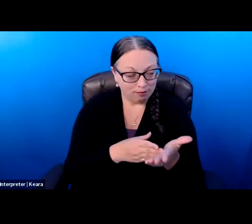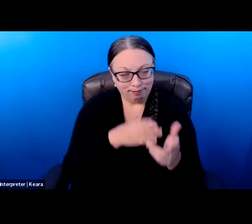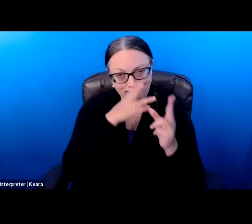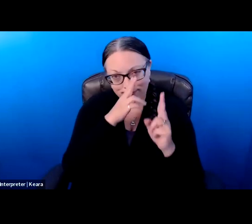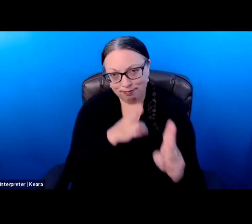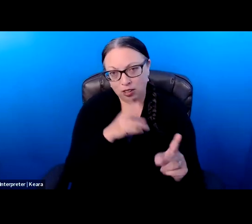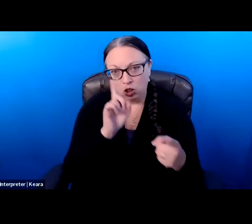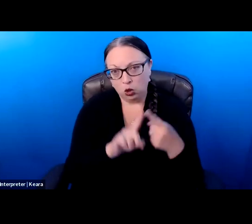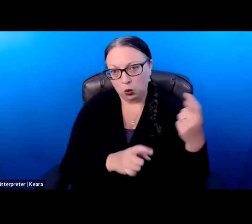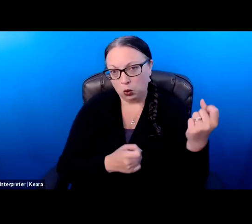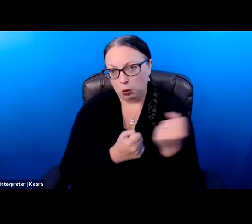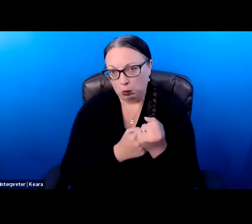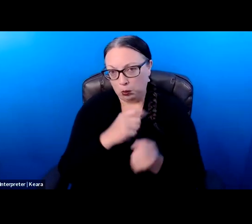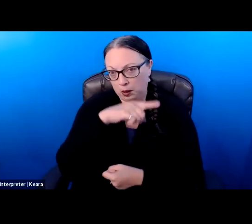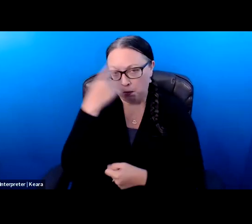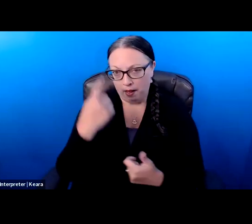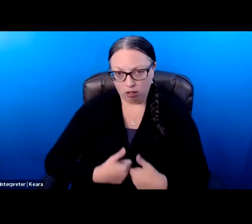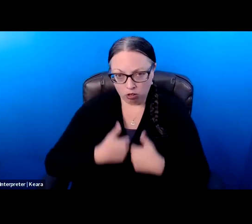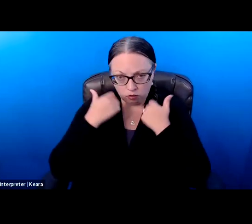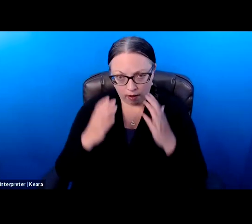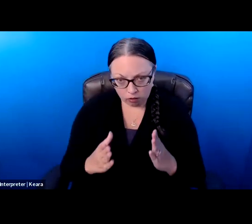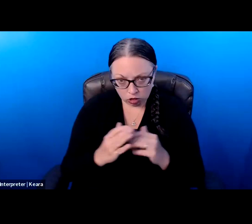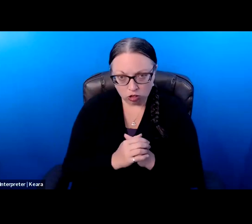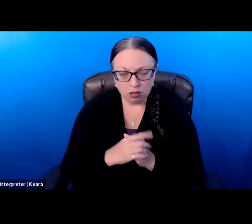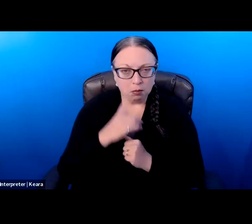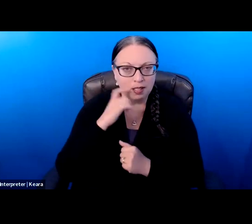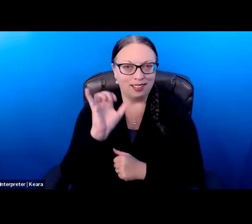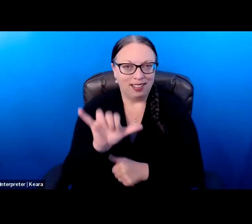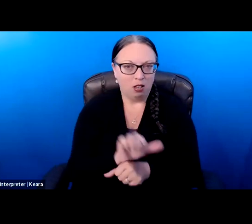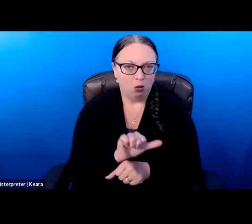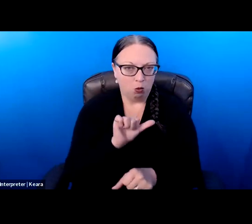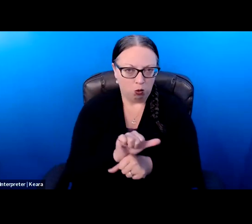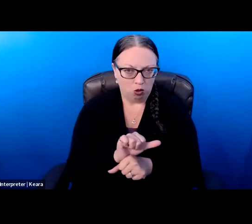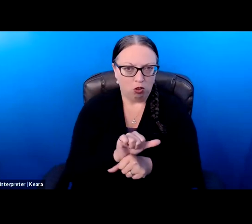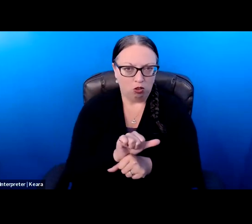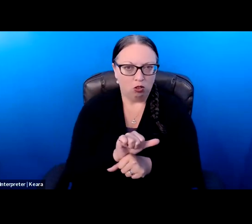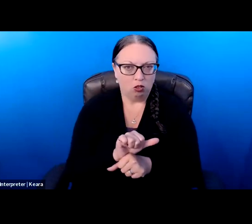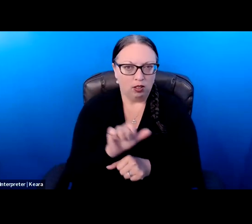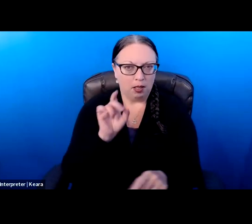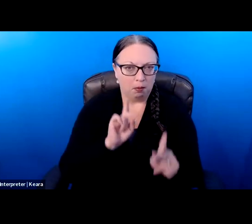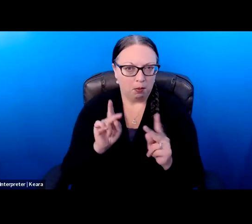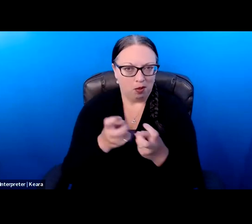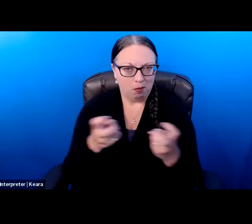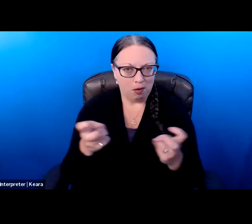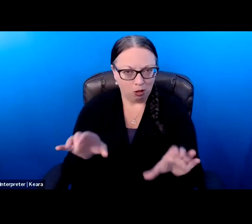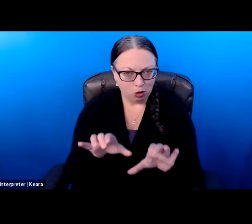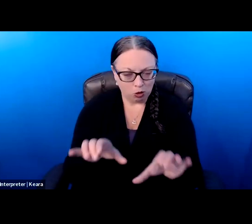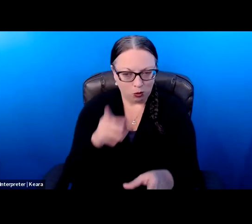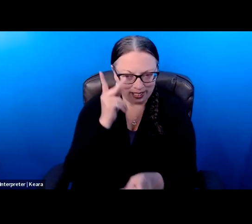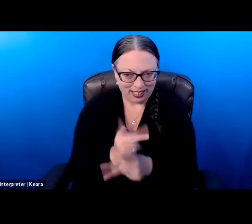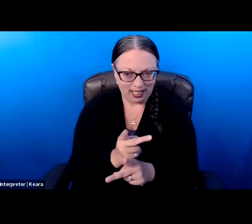to supporting Black survivors, because it's the work that folks on that panel do. That's what kept me